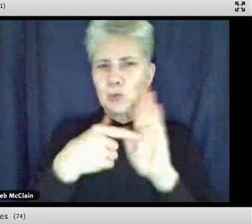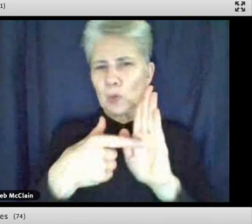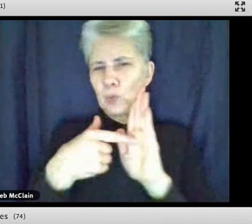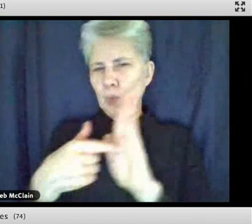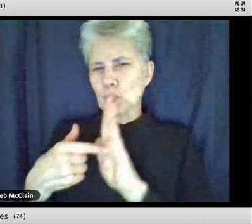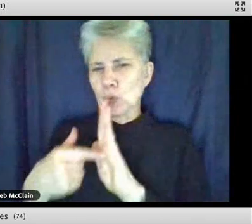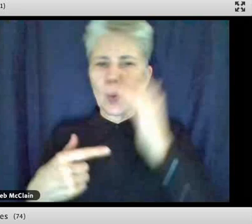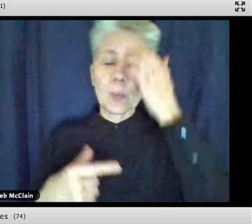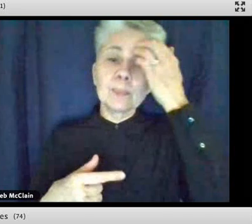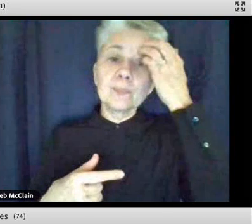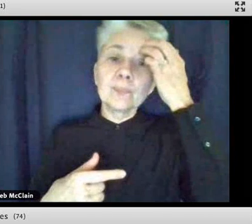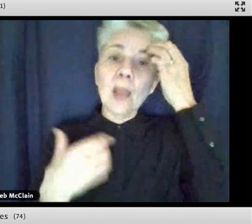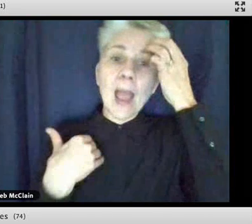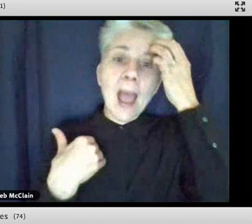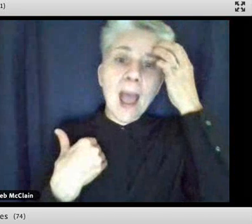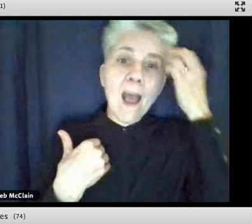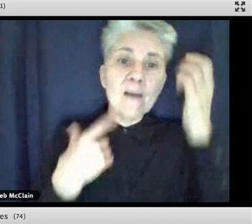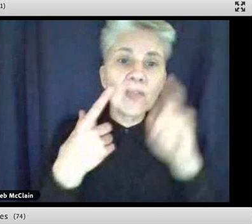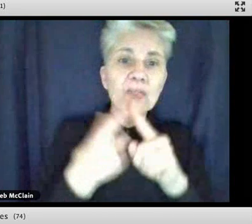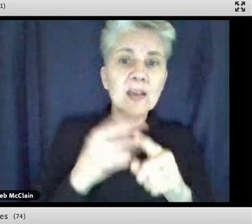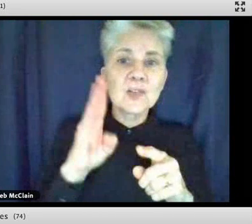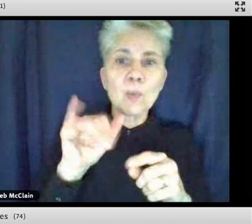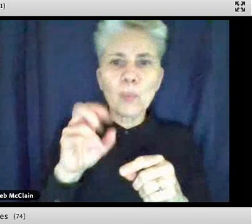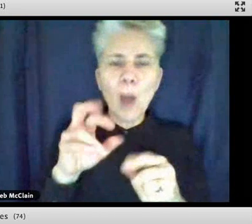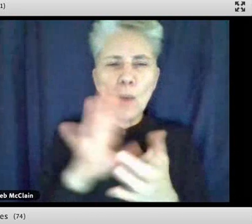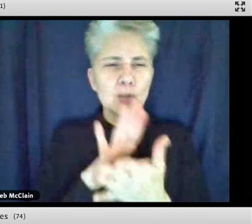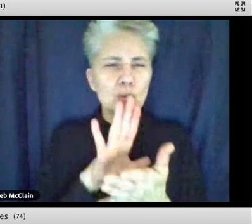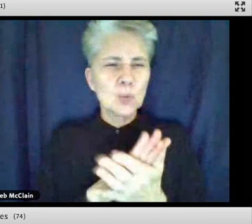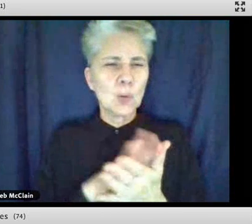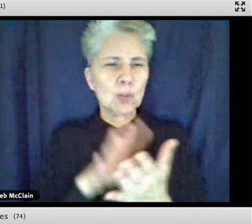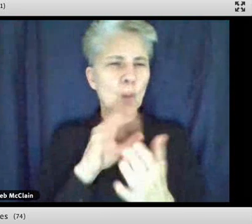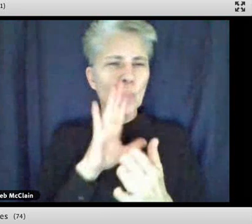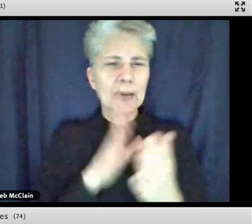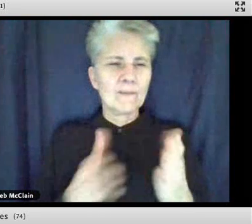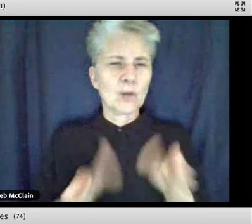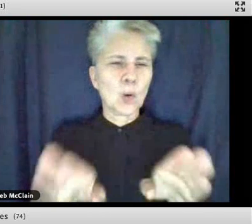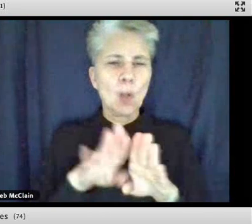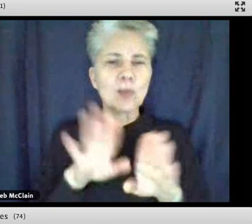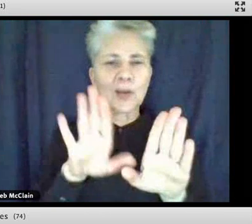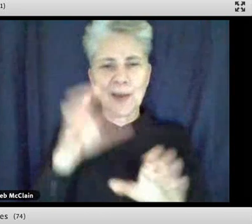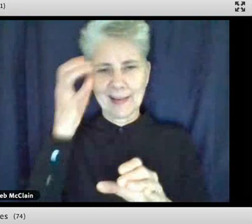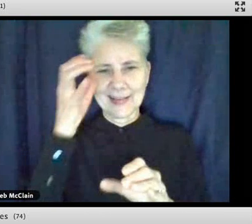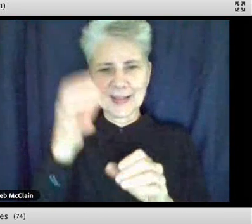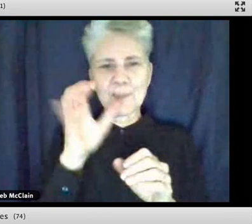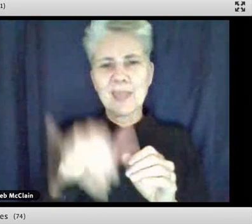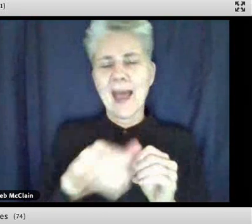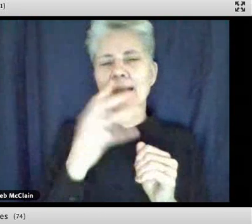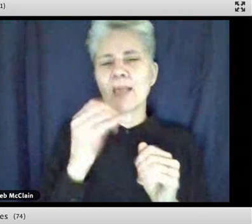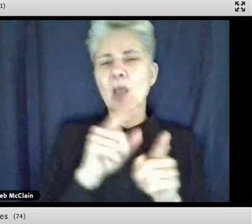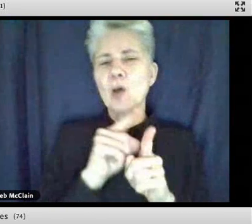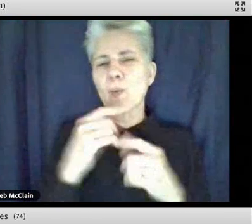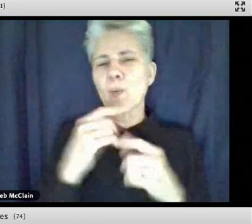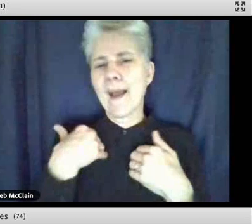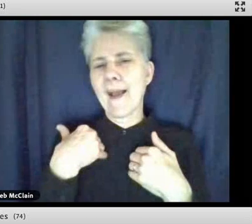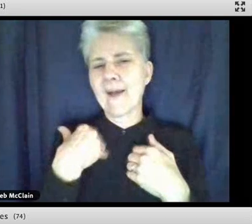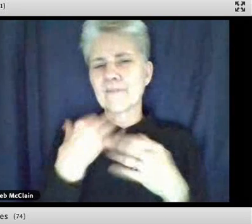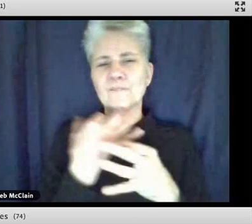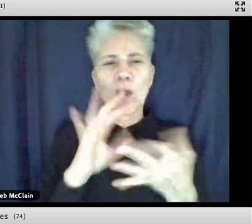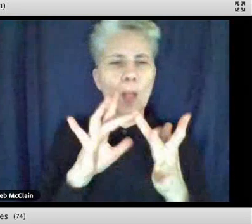Never Closes. What a great concept. And they also have free online resources, author and